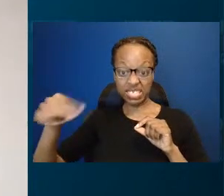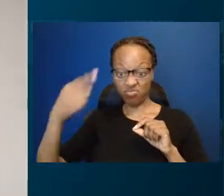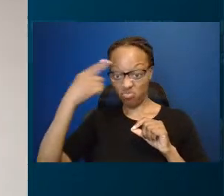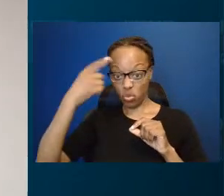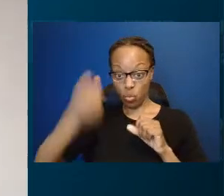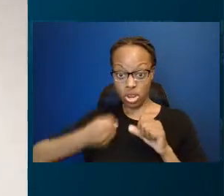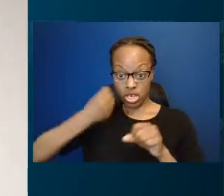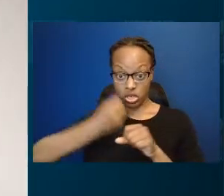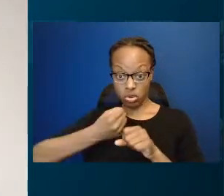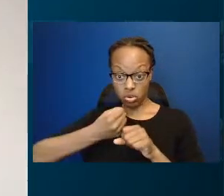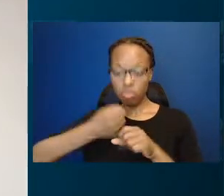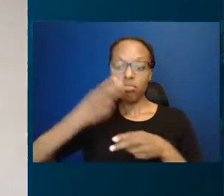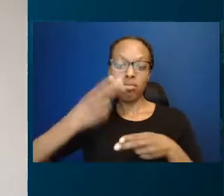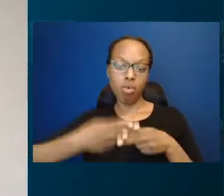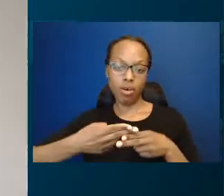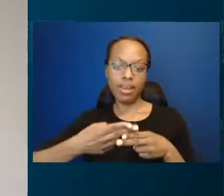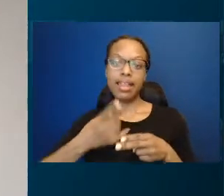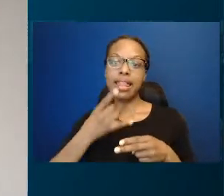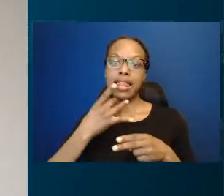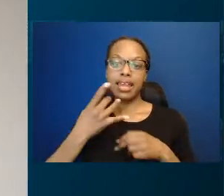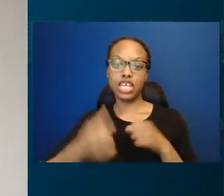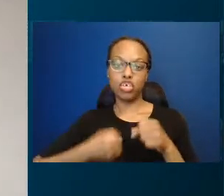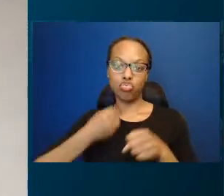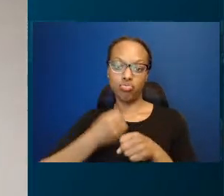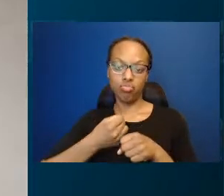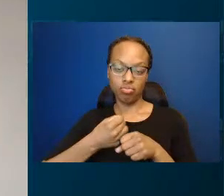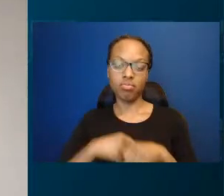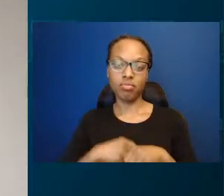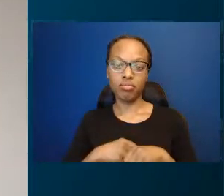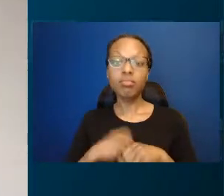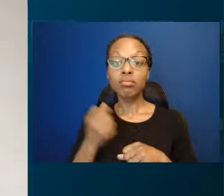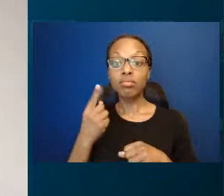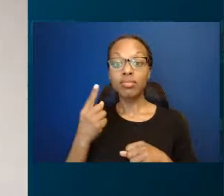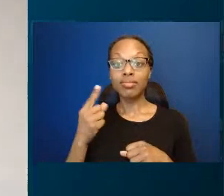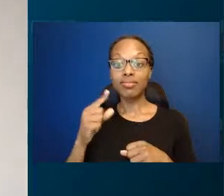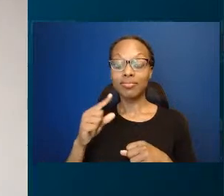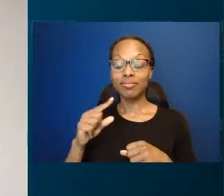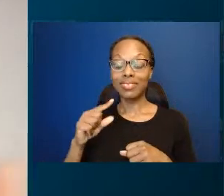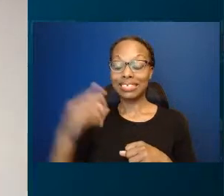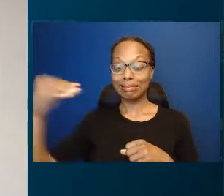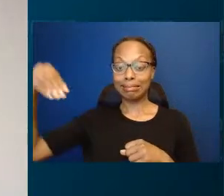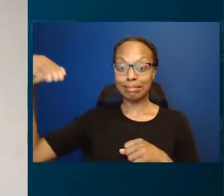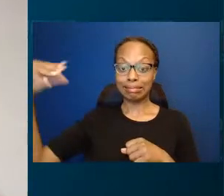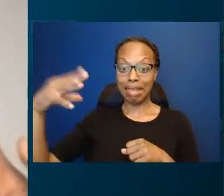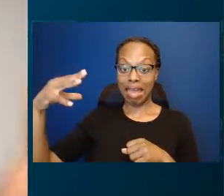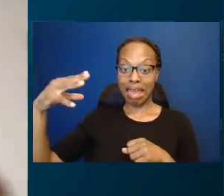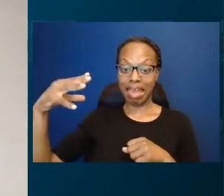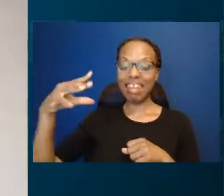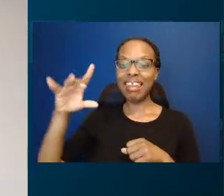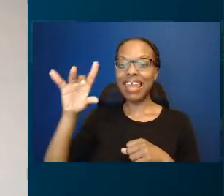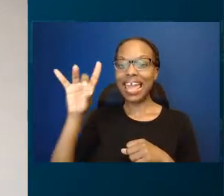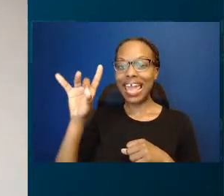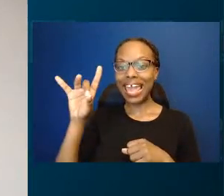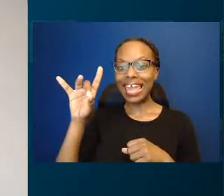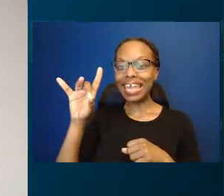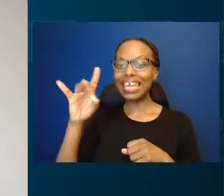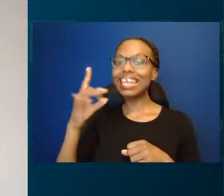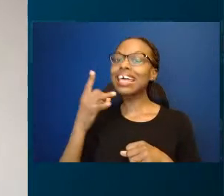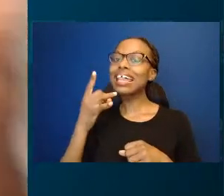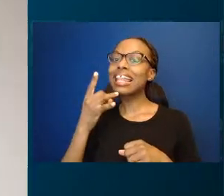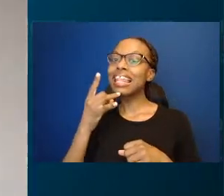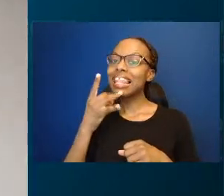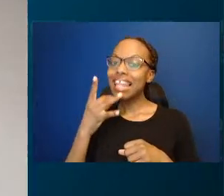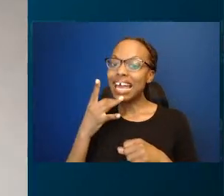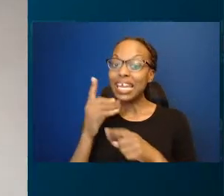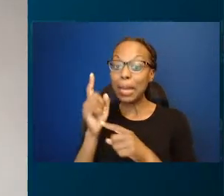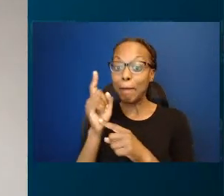would be a light year, right? Whereas the sun is about 8 light minutes away from us, right? So that we see the sun, we